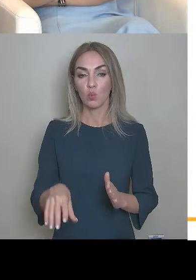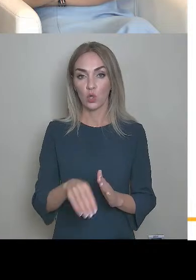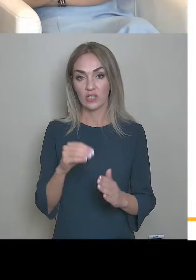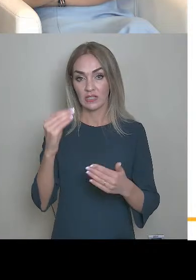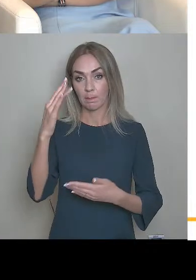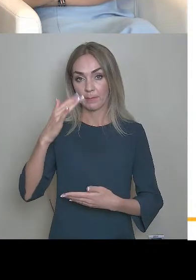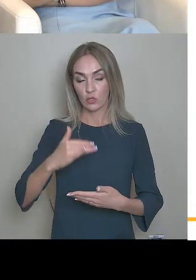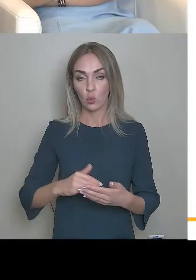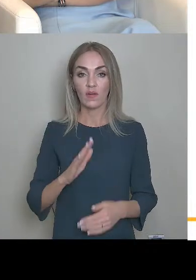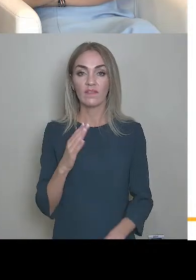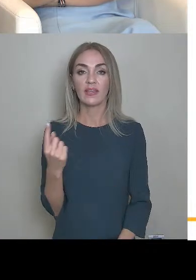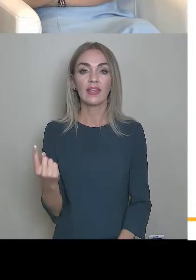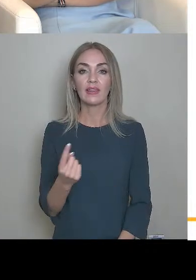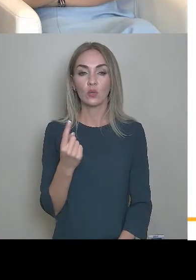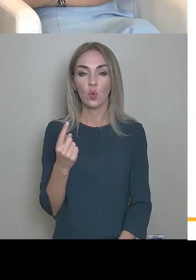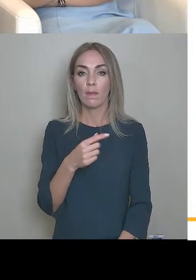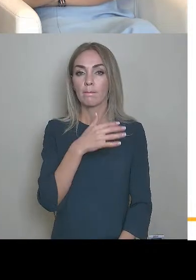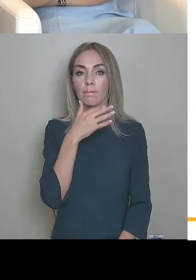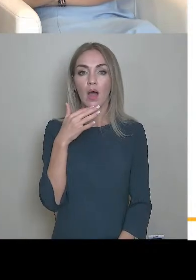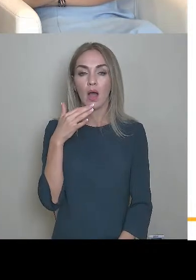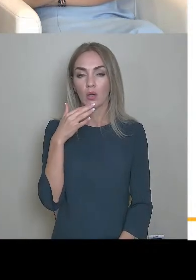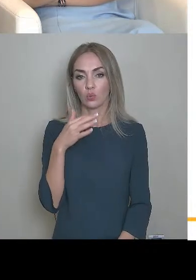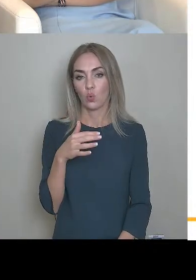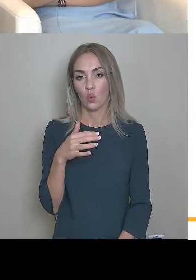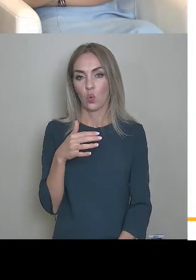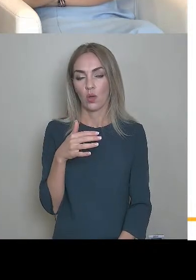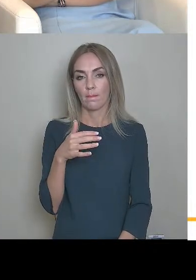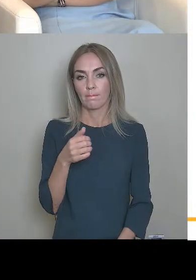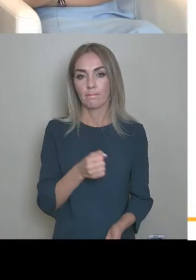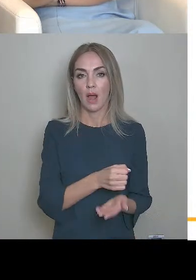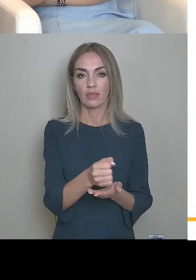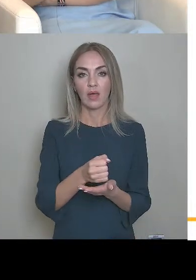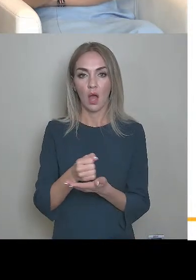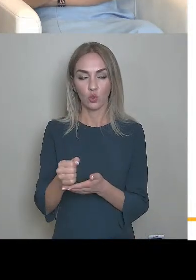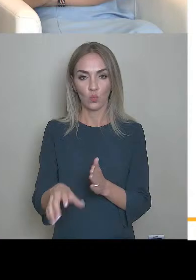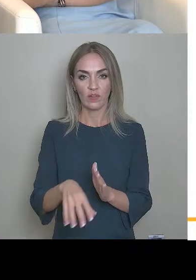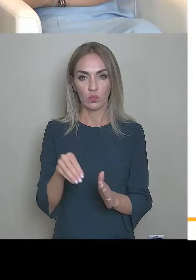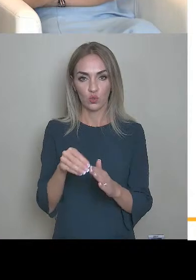The list in the